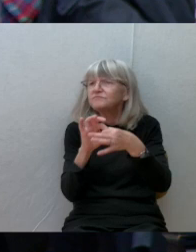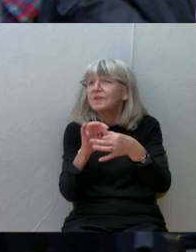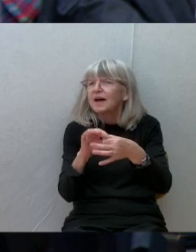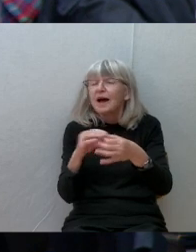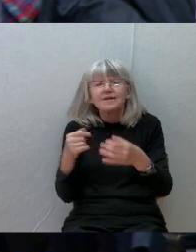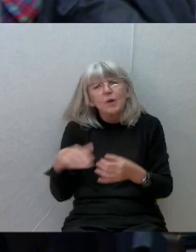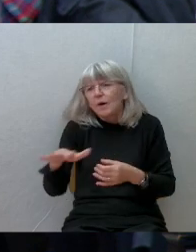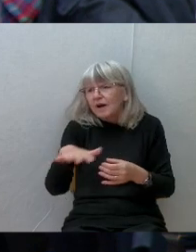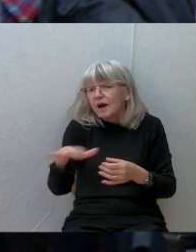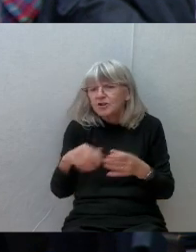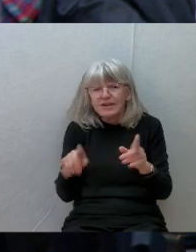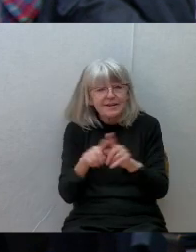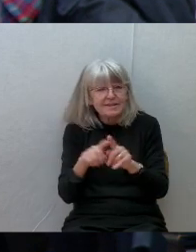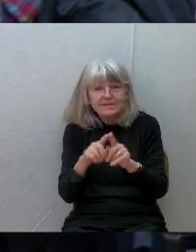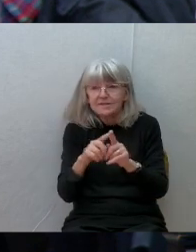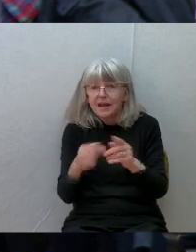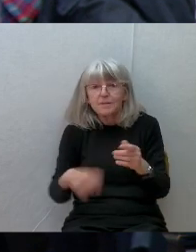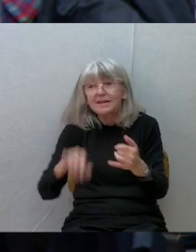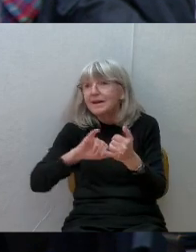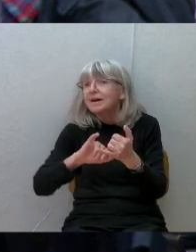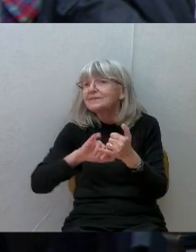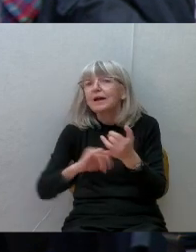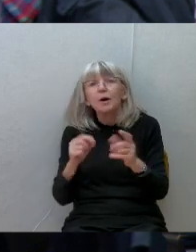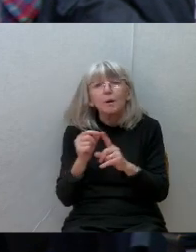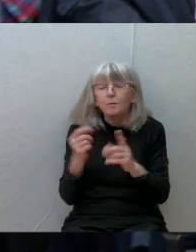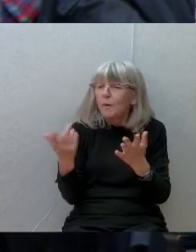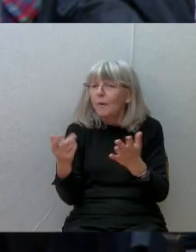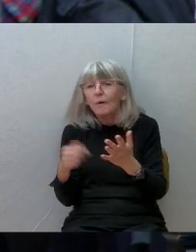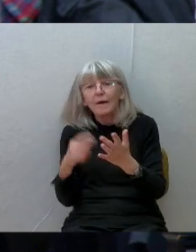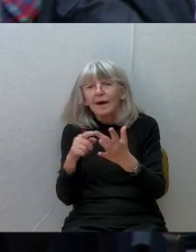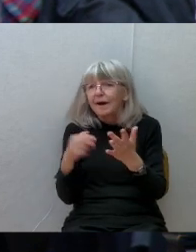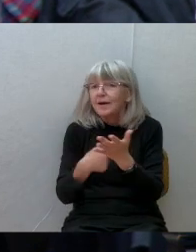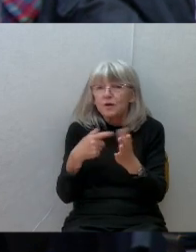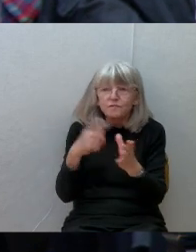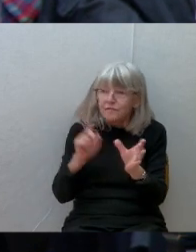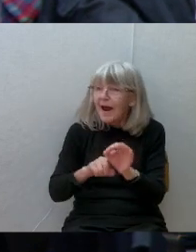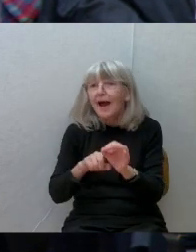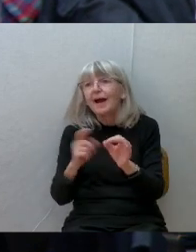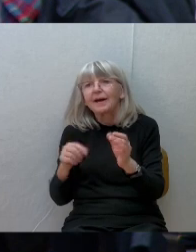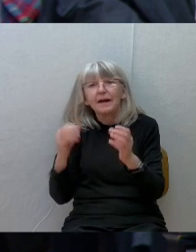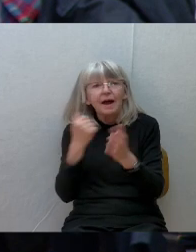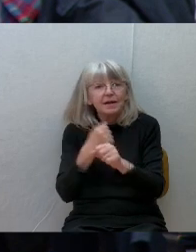China, India, Ghana, Singapore, Indonesia, Iraq, and many, many others.